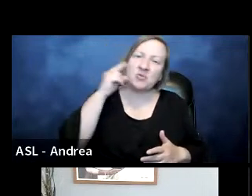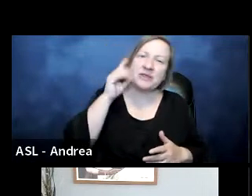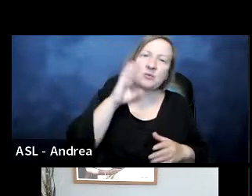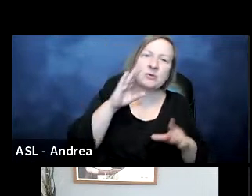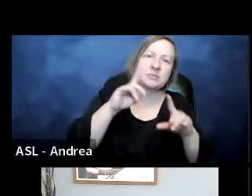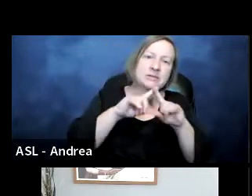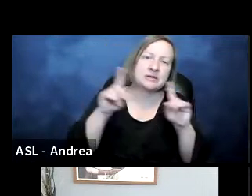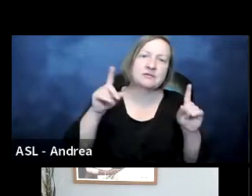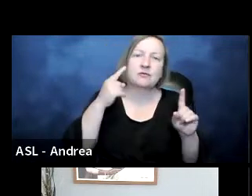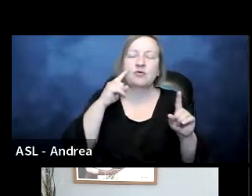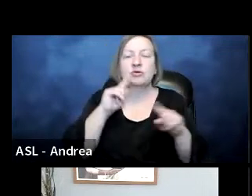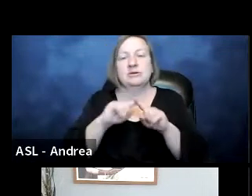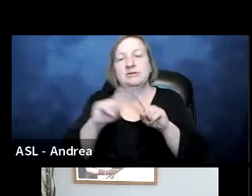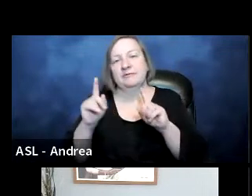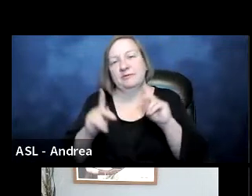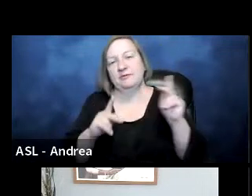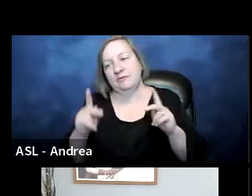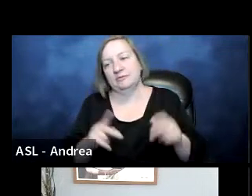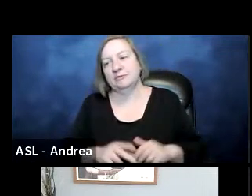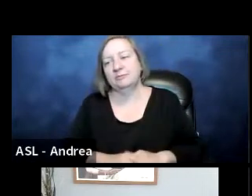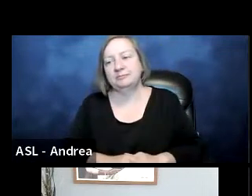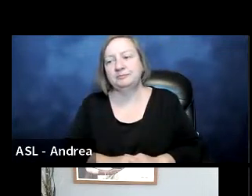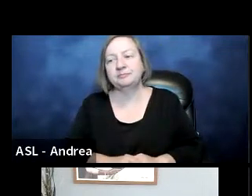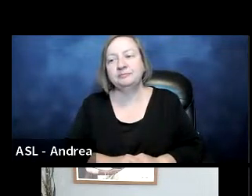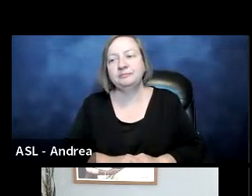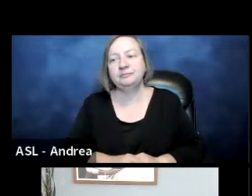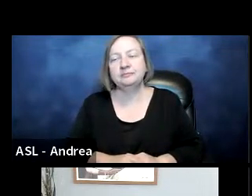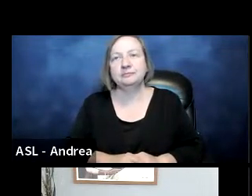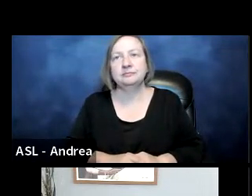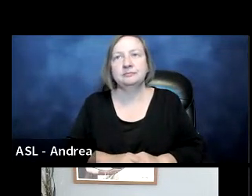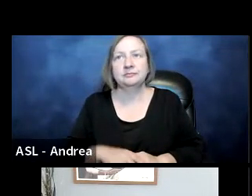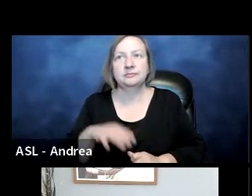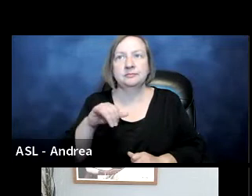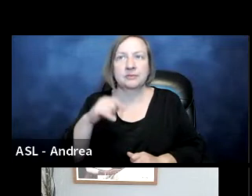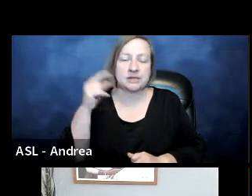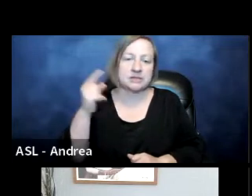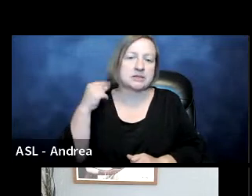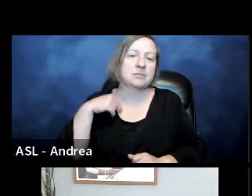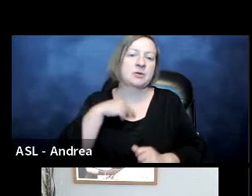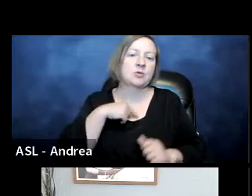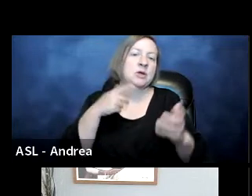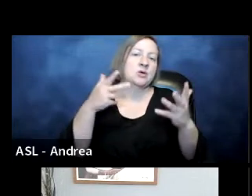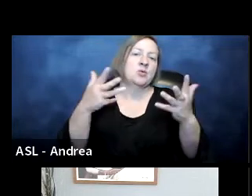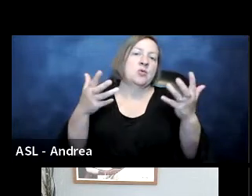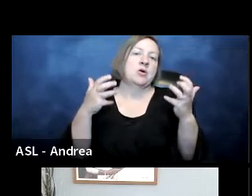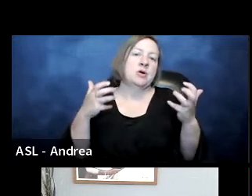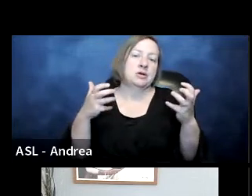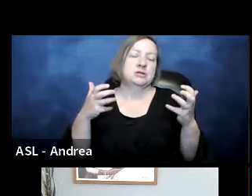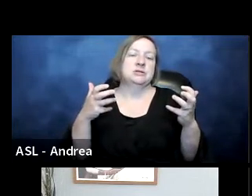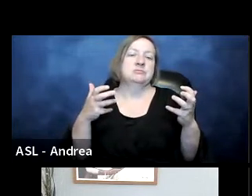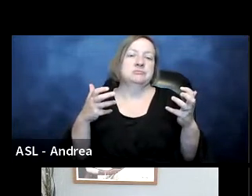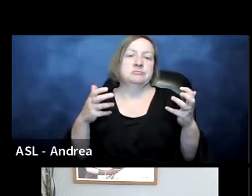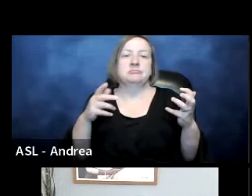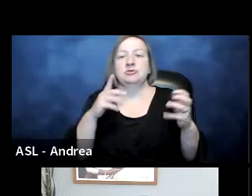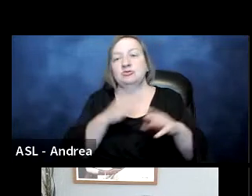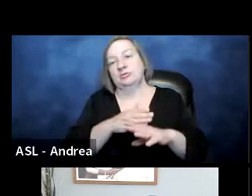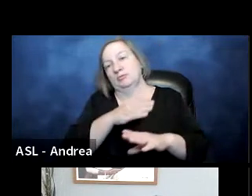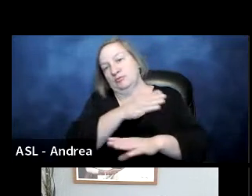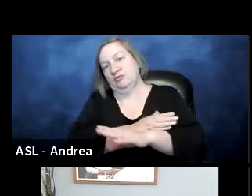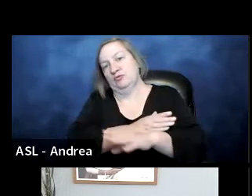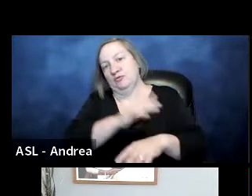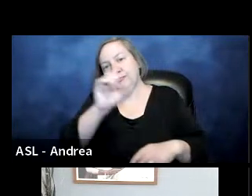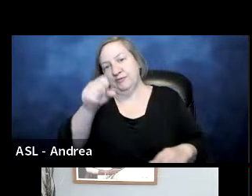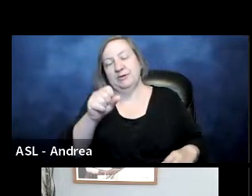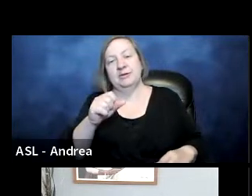for different folks. So it is something that we want to certainly get better at, and that's something in